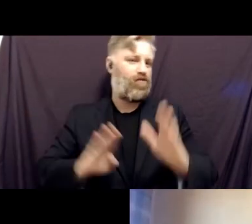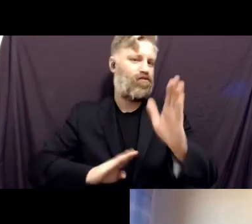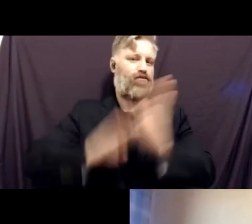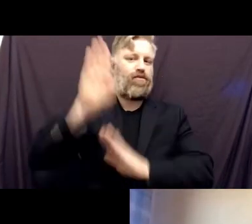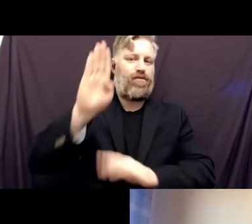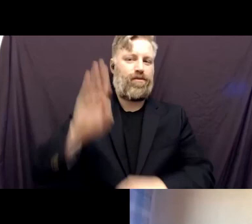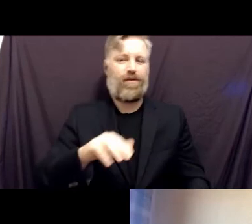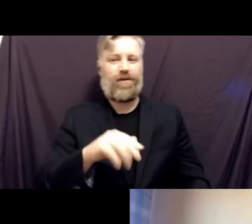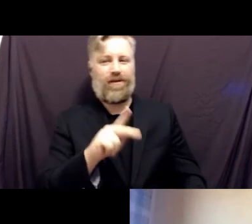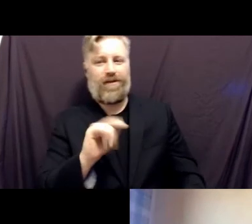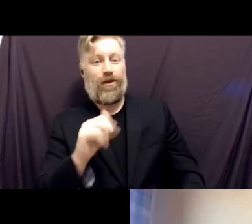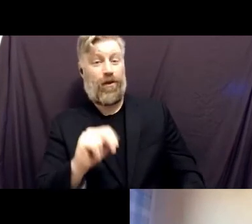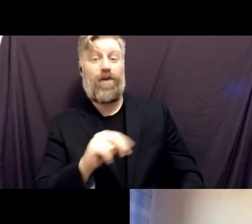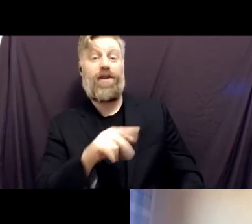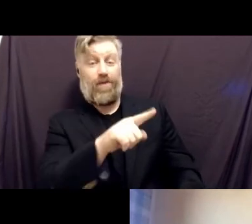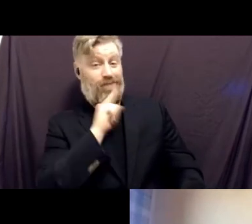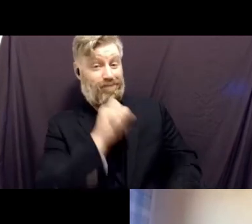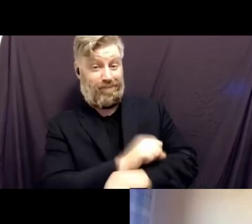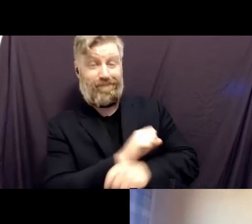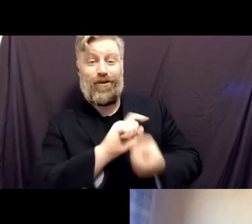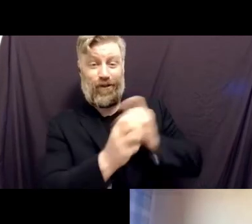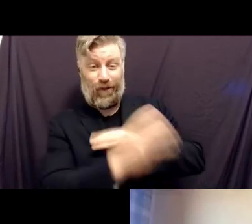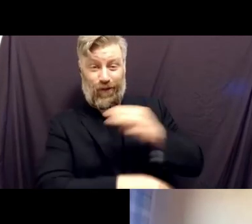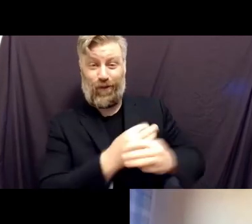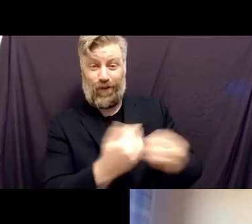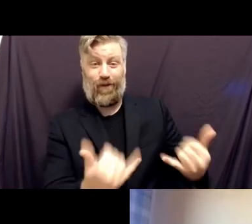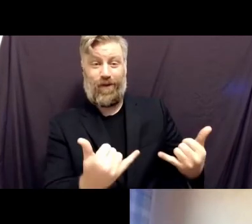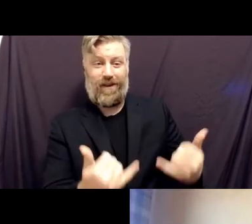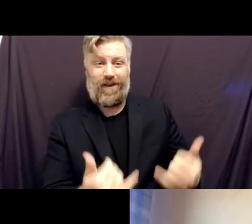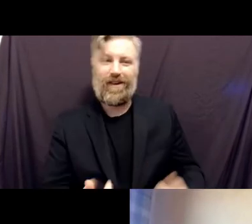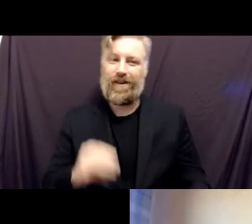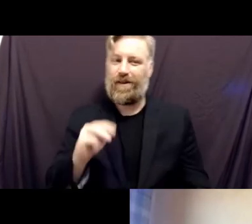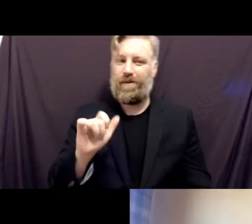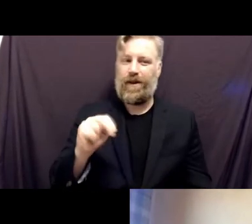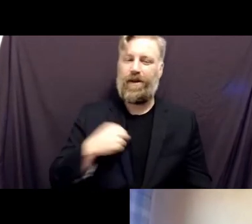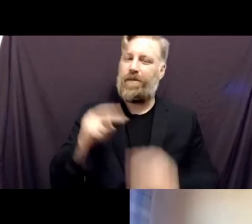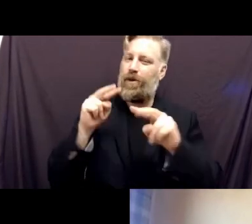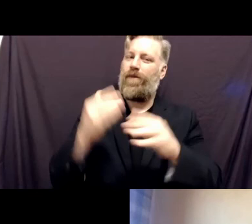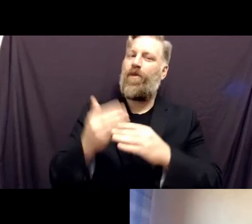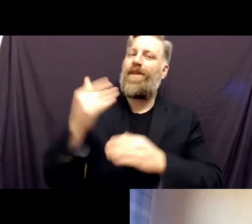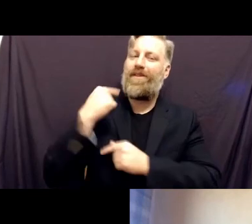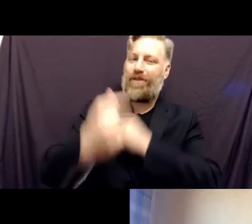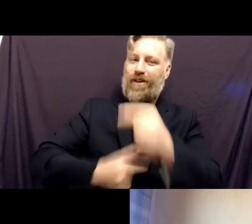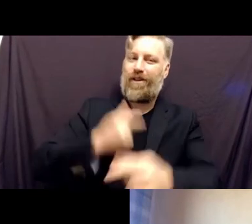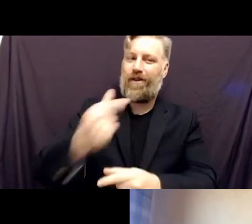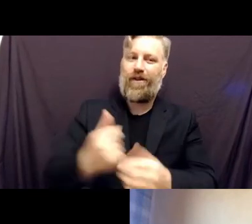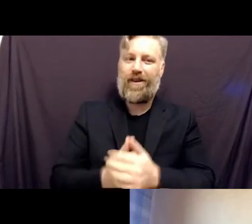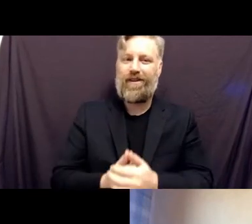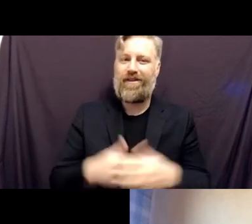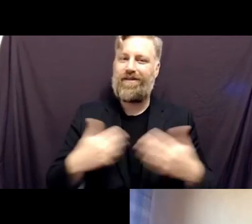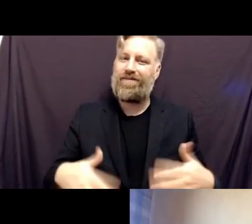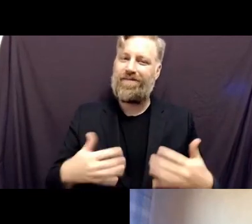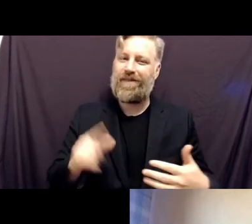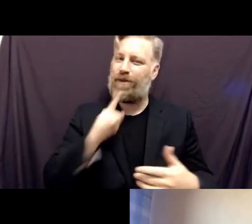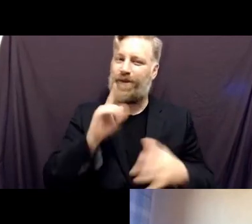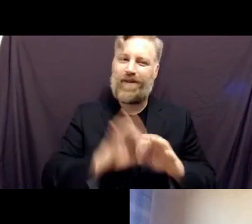Martin. good performance also for all the next generation. And Yes, you, the definitely. young guys, are so important to all